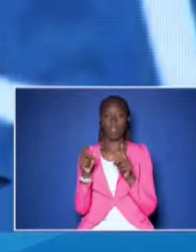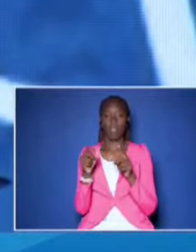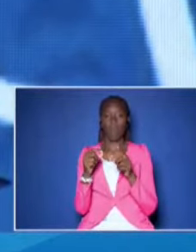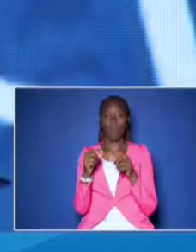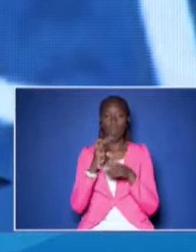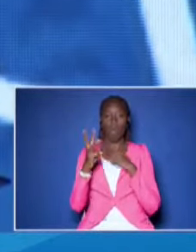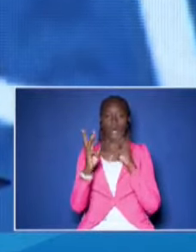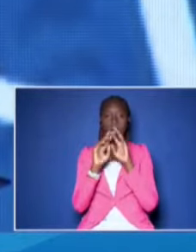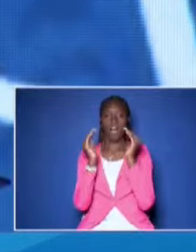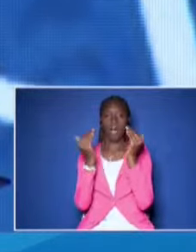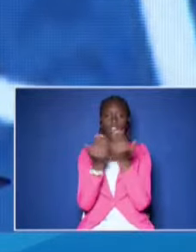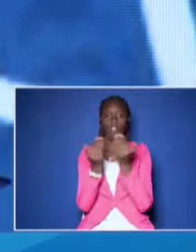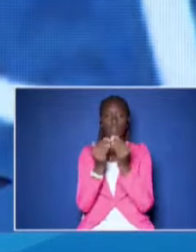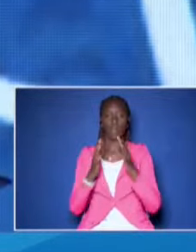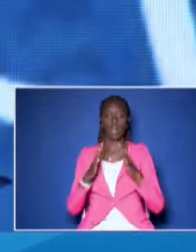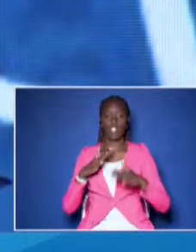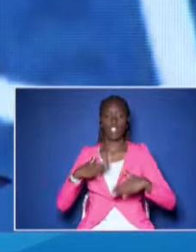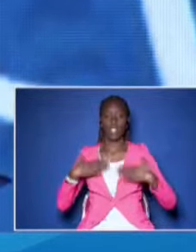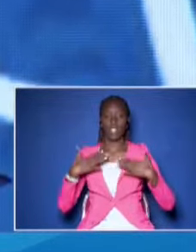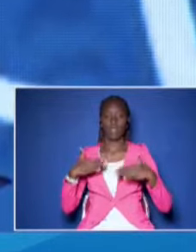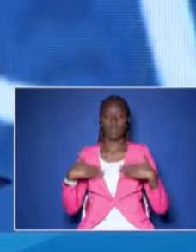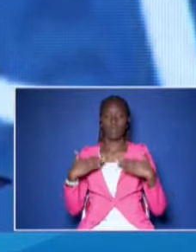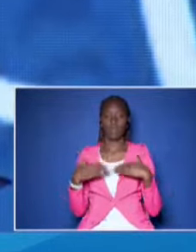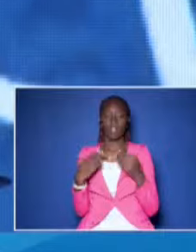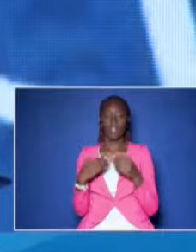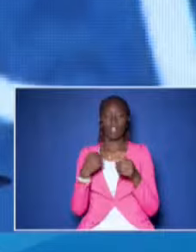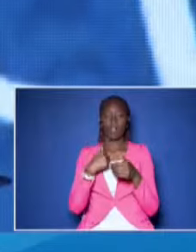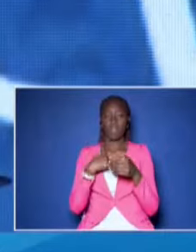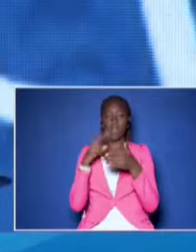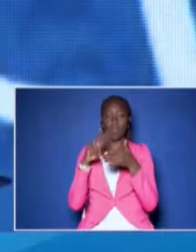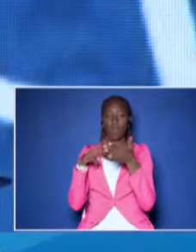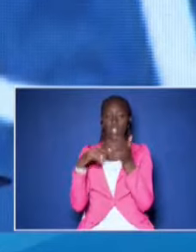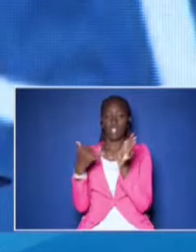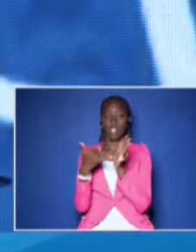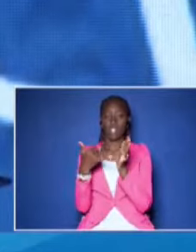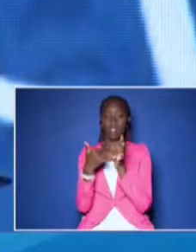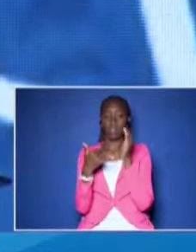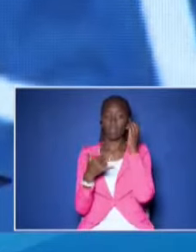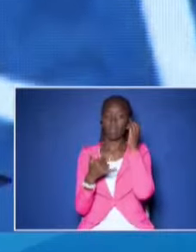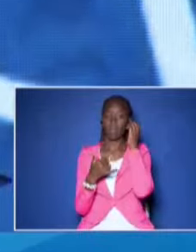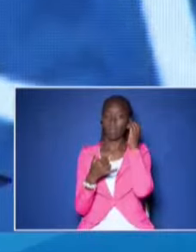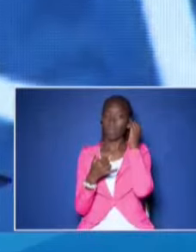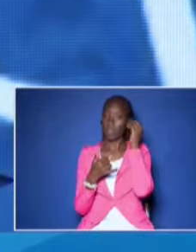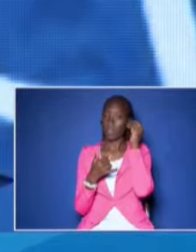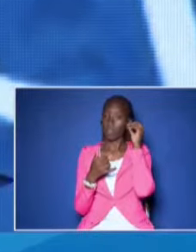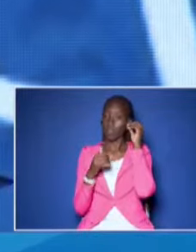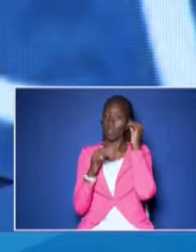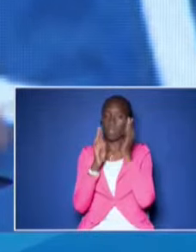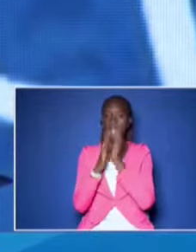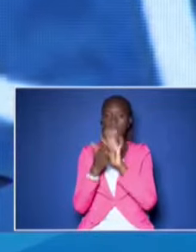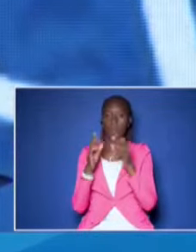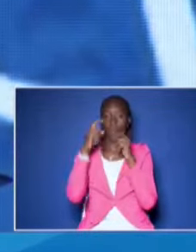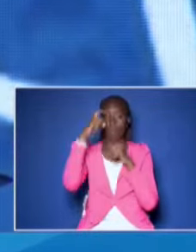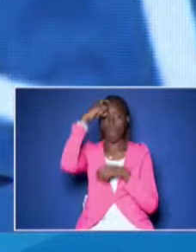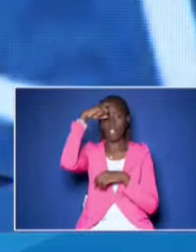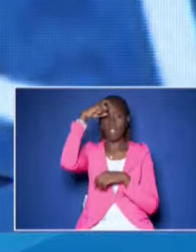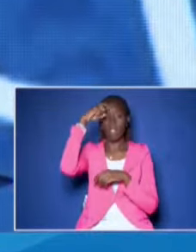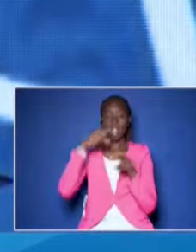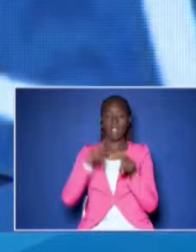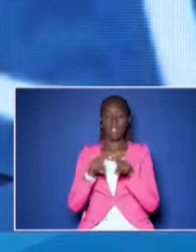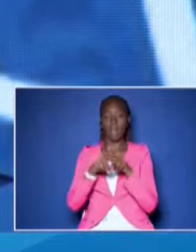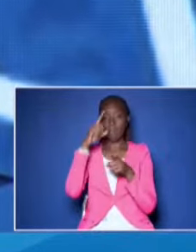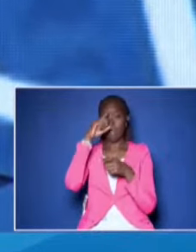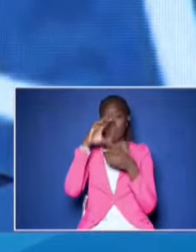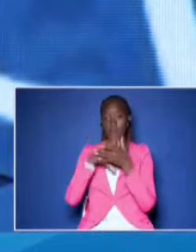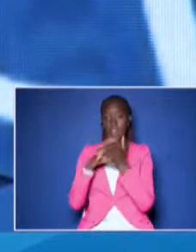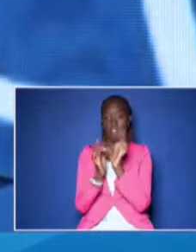pleasure a world of pleasure I will read it I will read to be wise I will believe